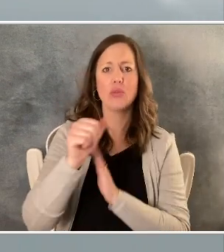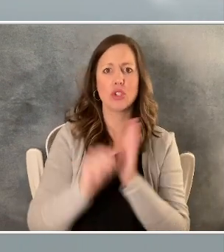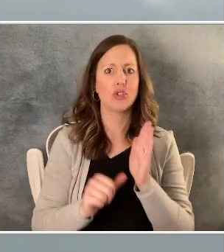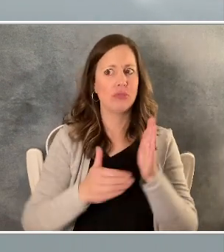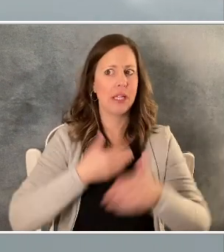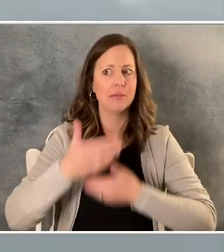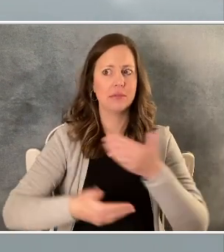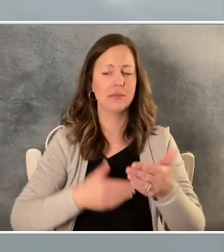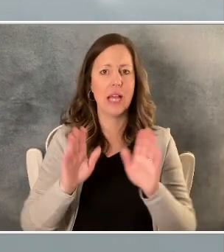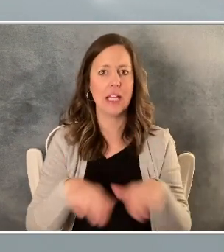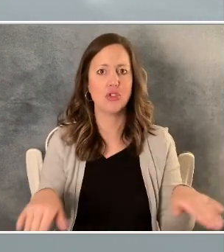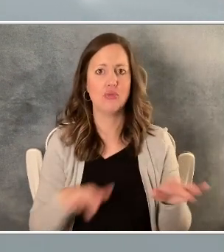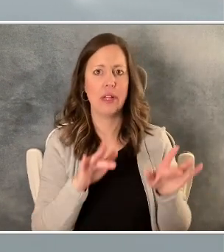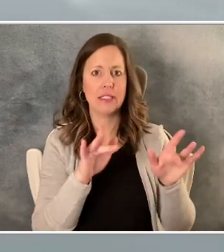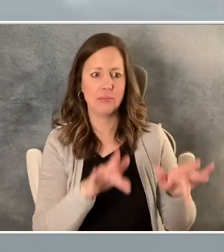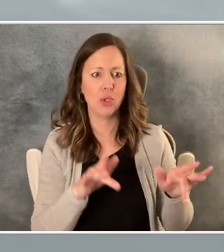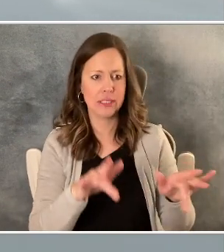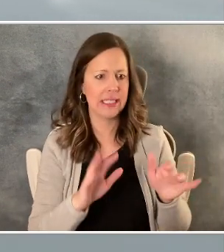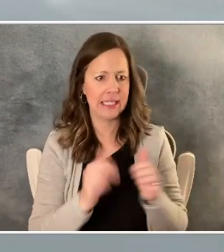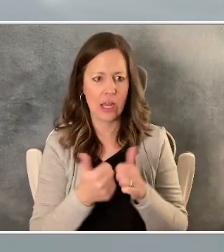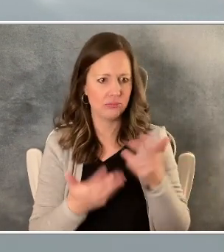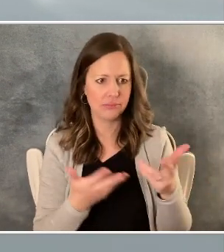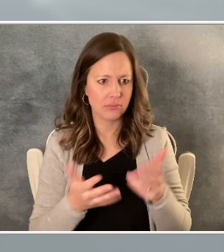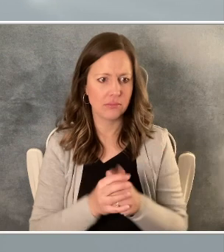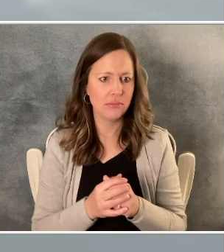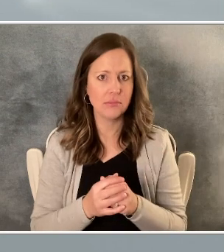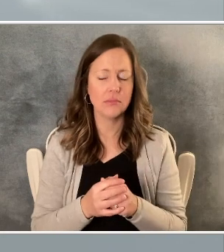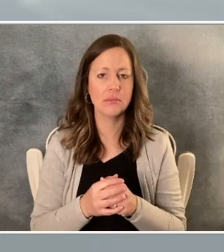bit about that experience before you came here to us.